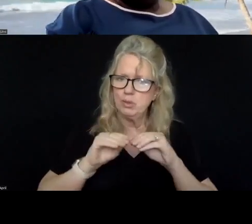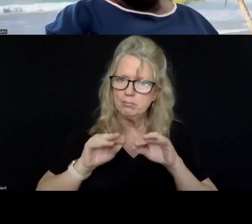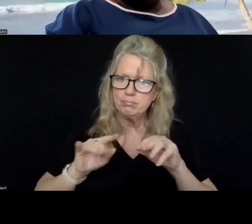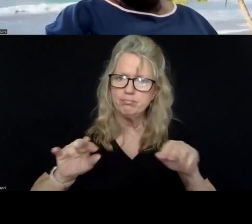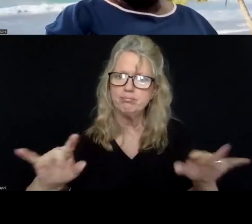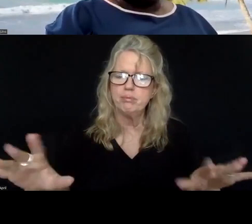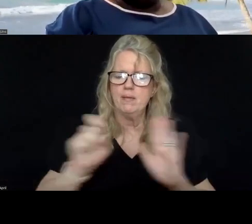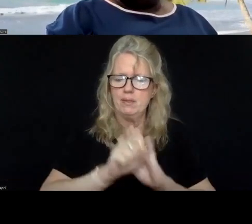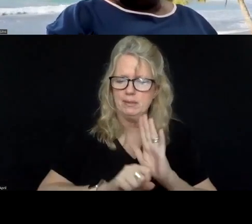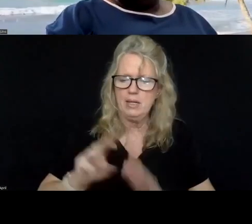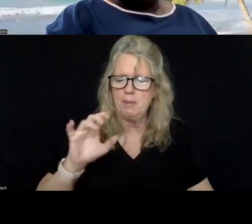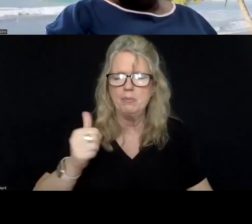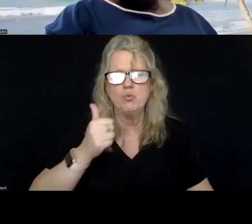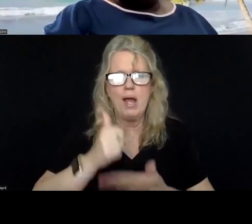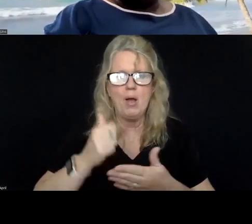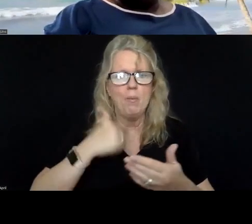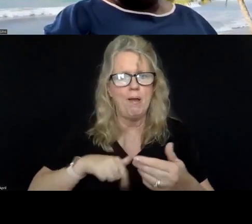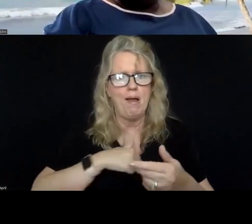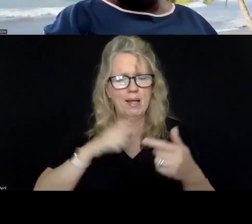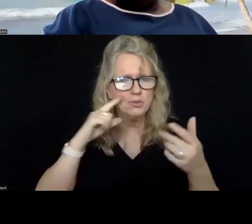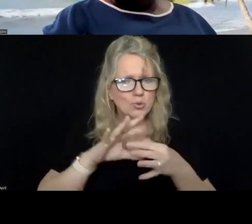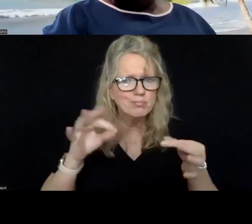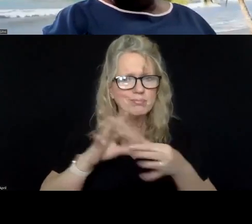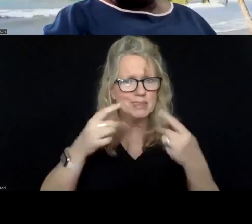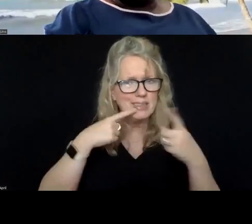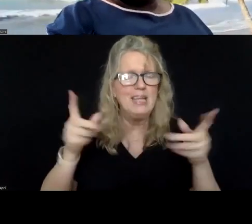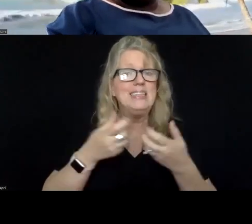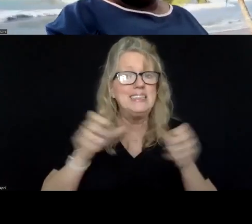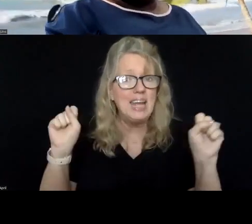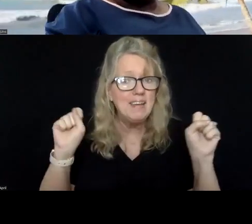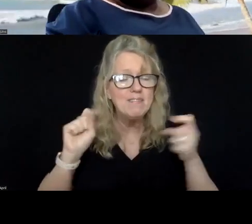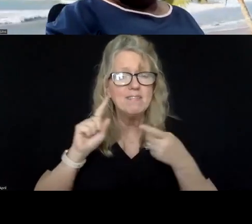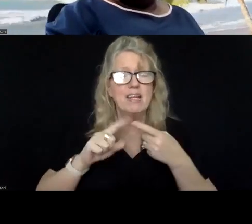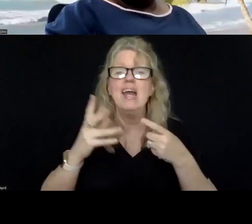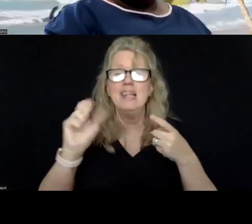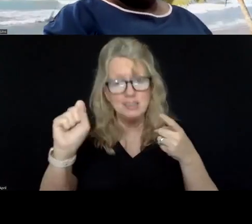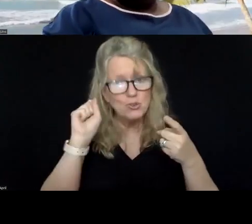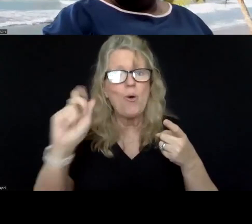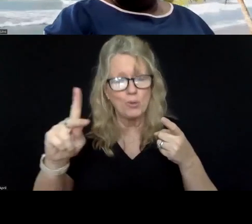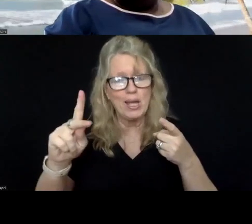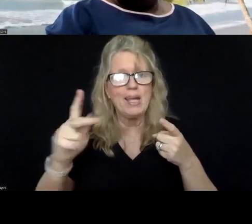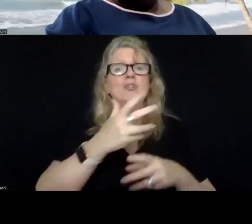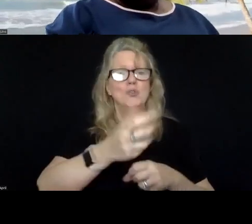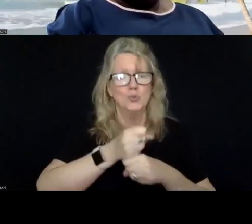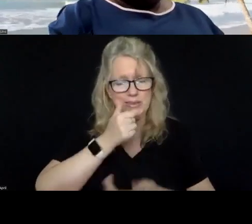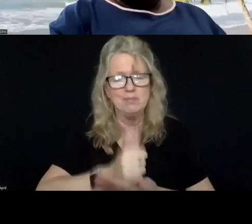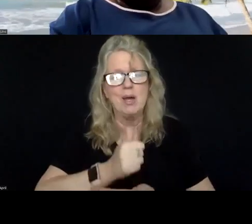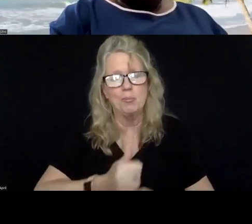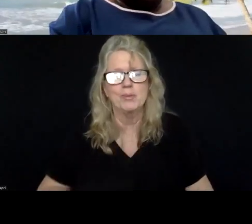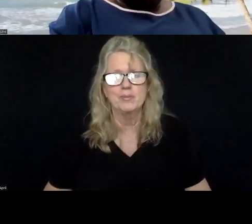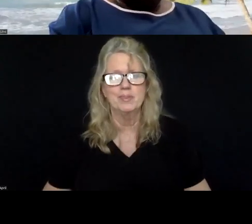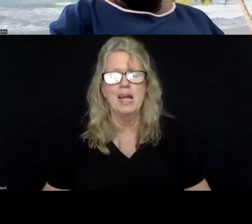Mississippi to help us get the word out that it is safe and it is okay to receive help.